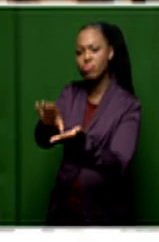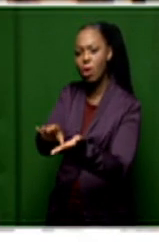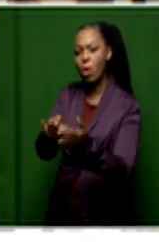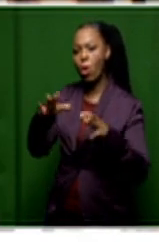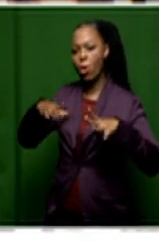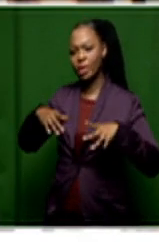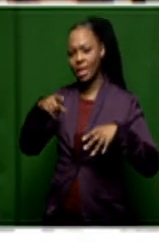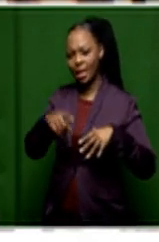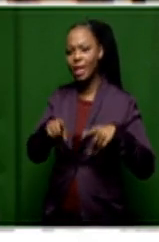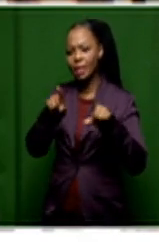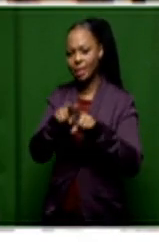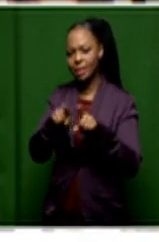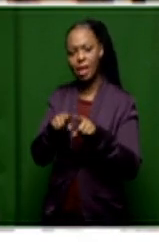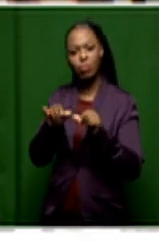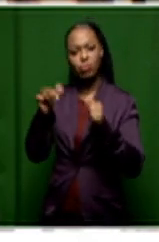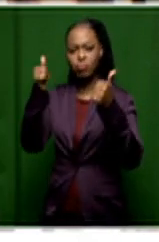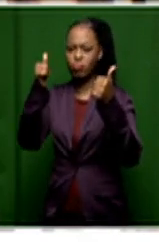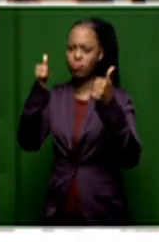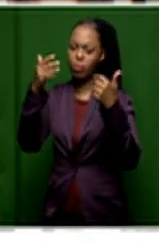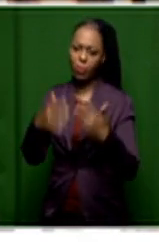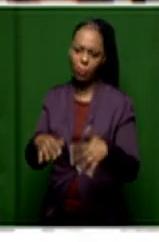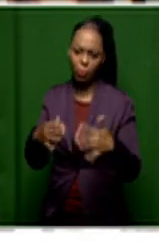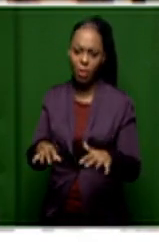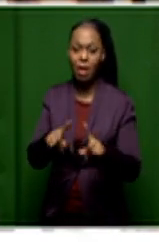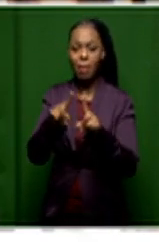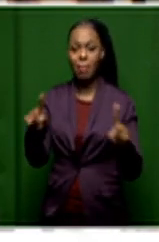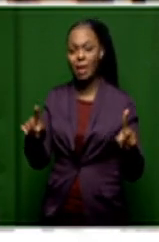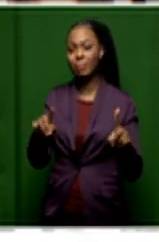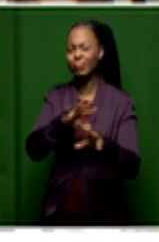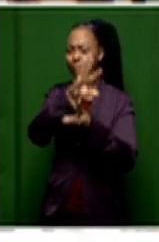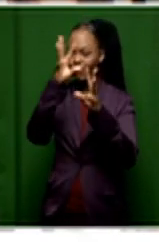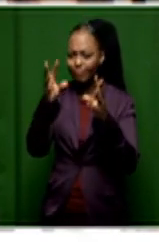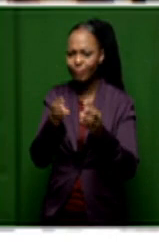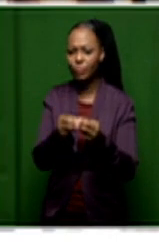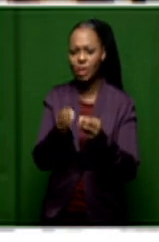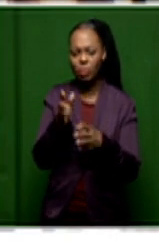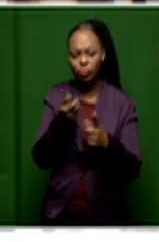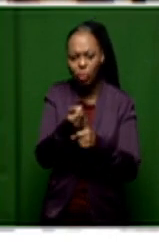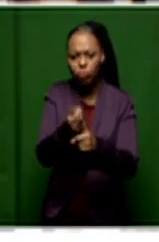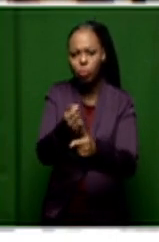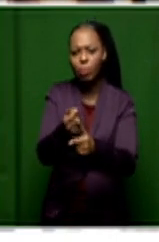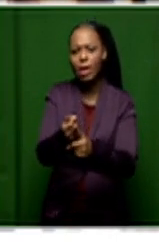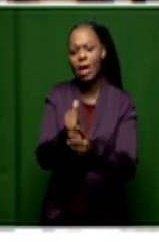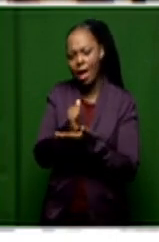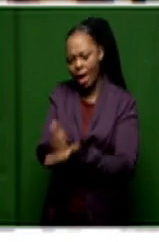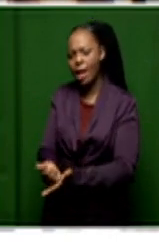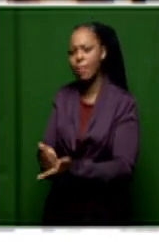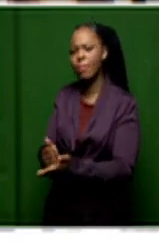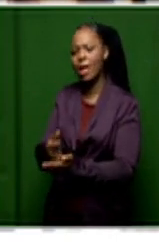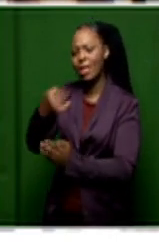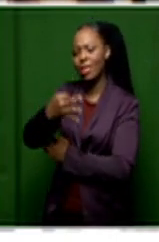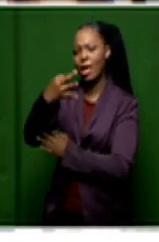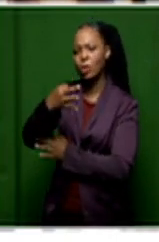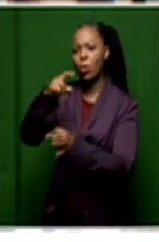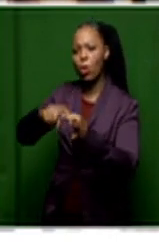by banks was also substantial. But yes, all of those helped the third quarter figures and certainly